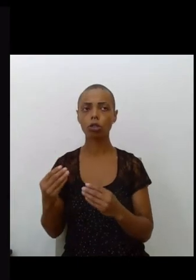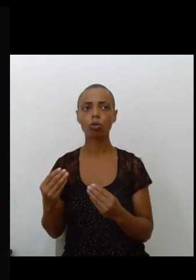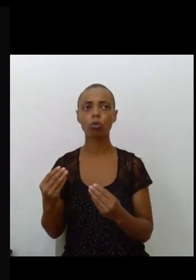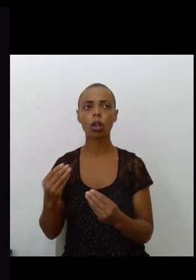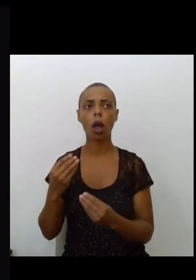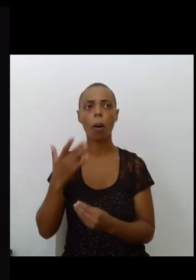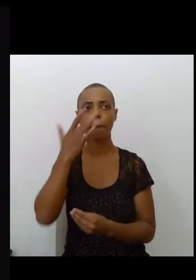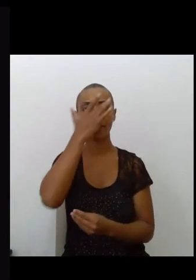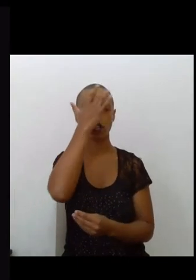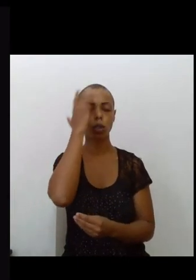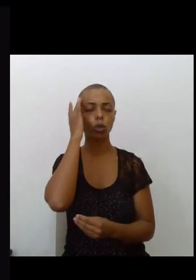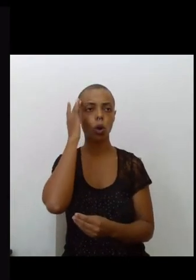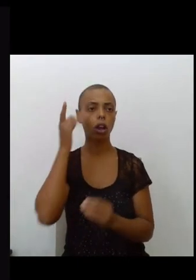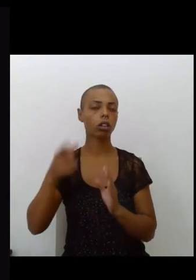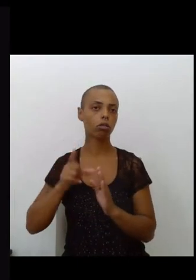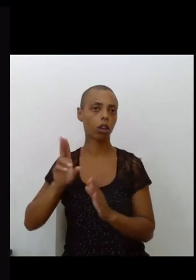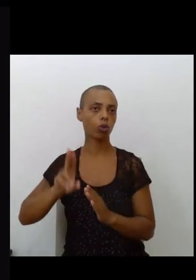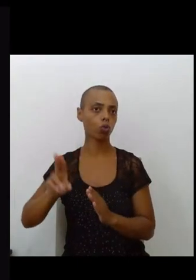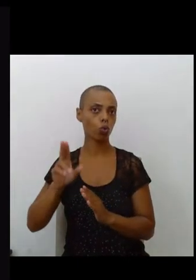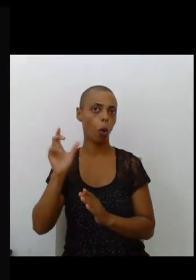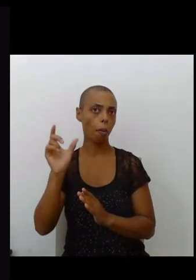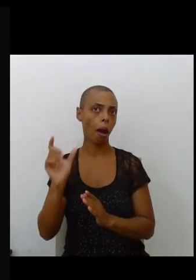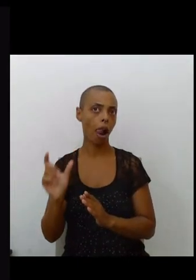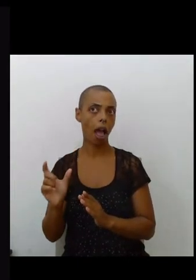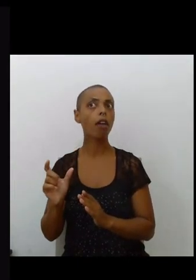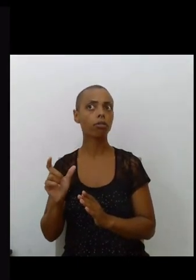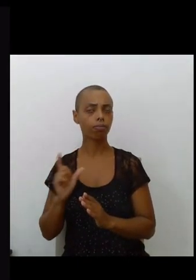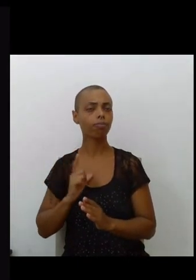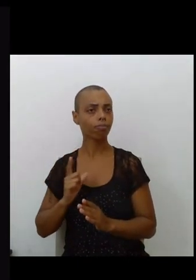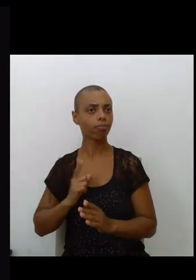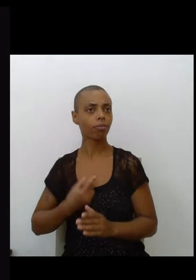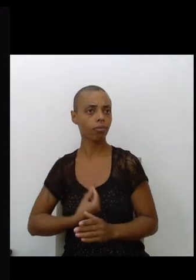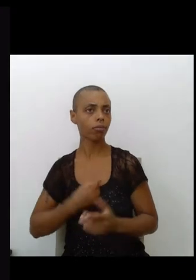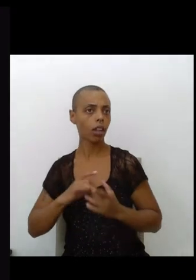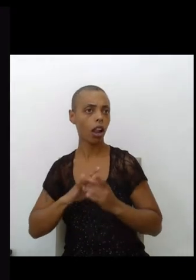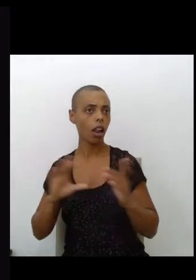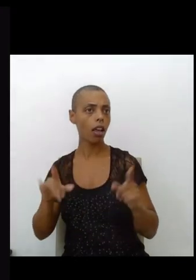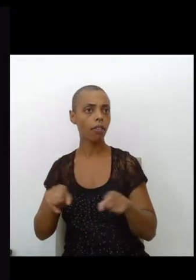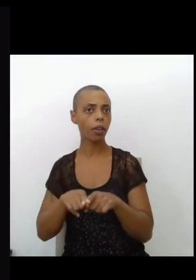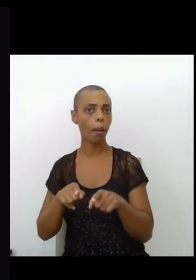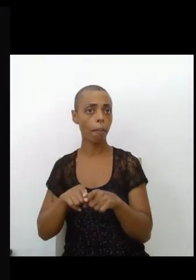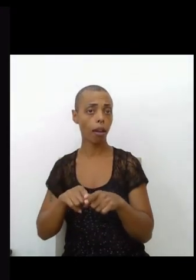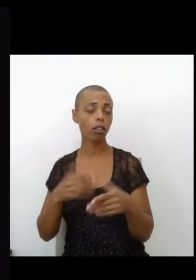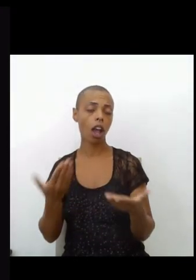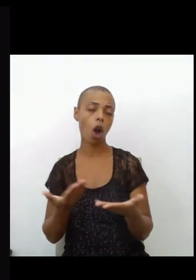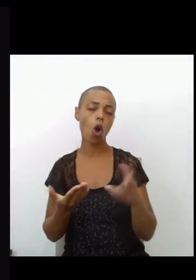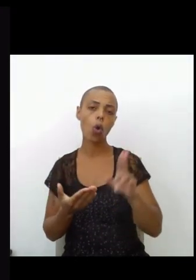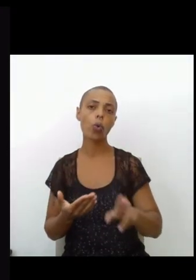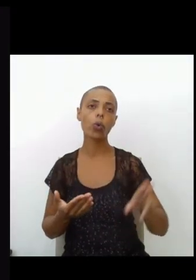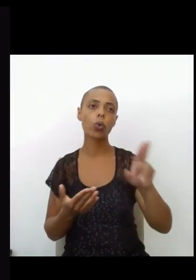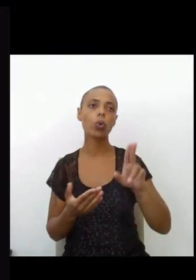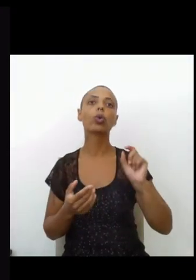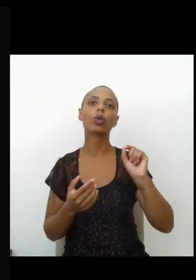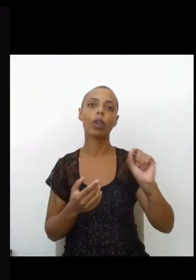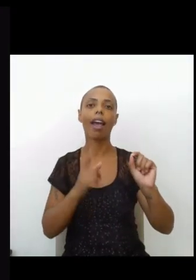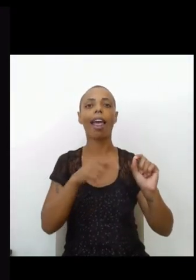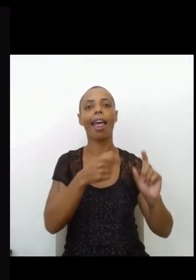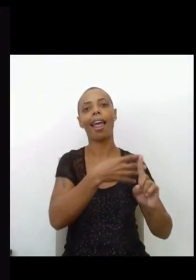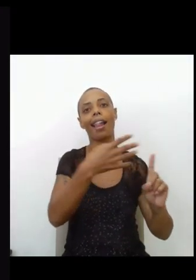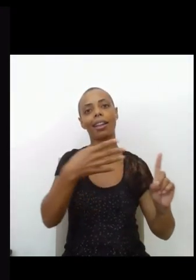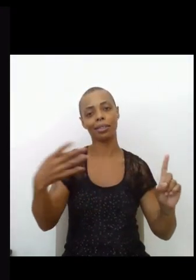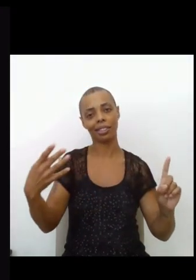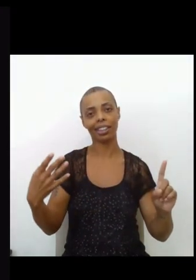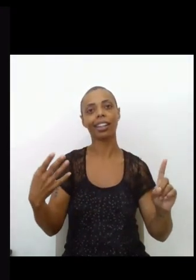as such to what we now have as lgbtiq and it's ever expanding